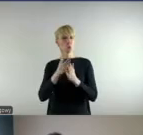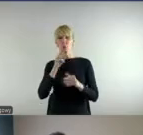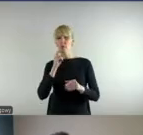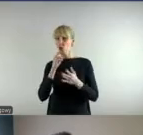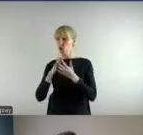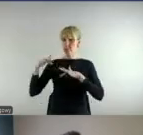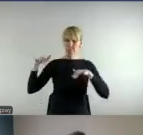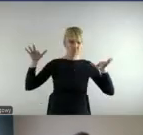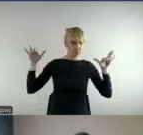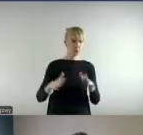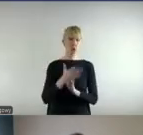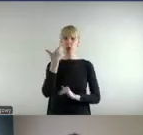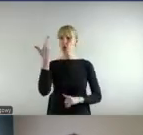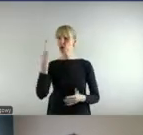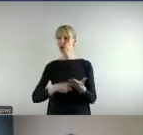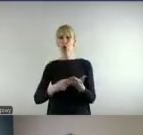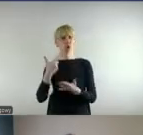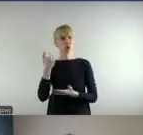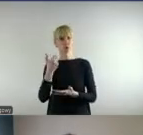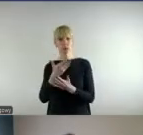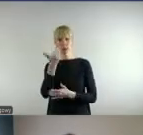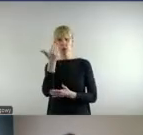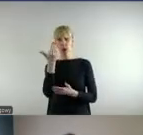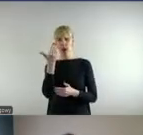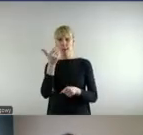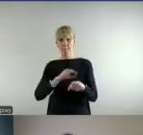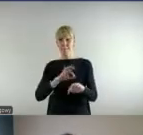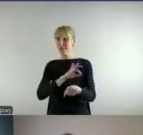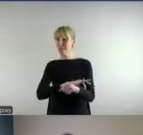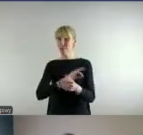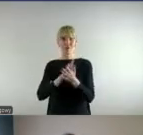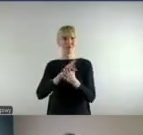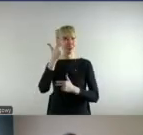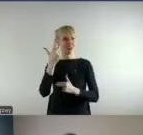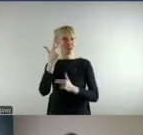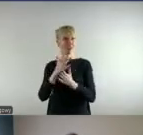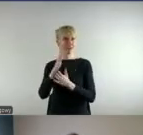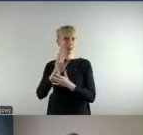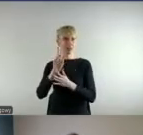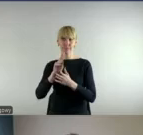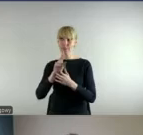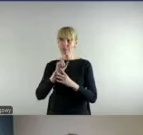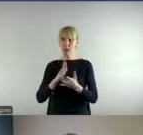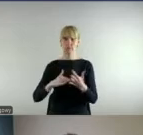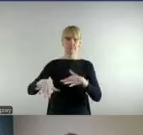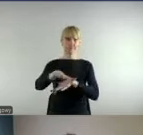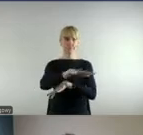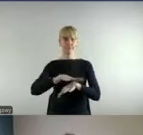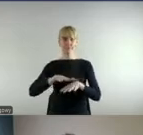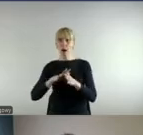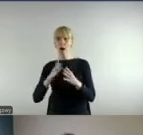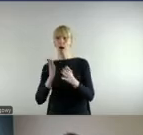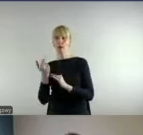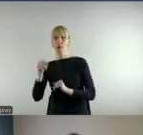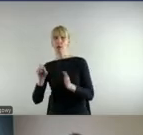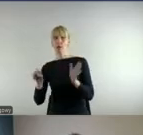time of the year. And never before has so much rainfall been recorded in the catchment area, and never had so much water flow been recorded in our